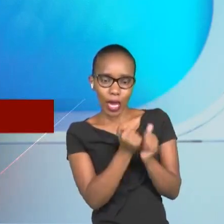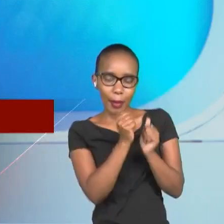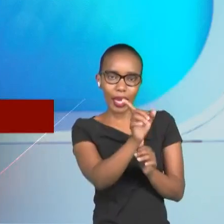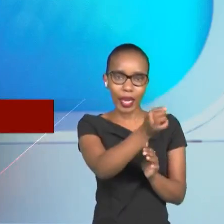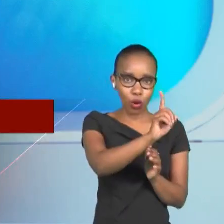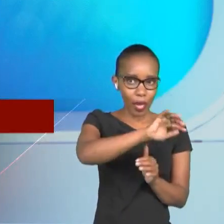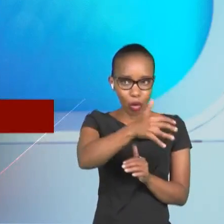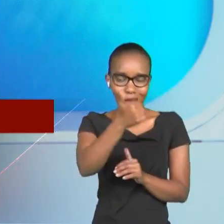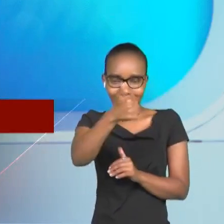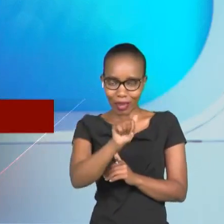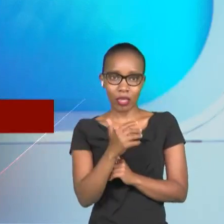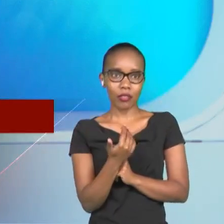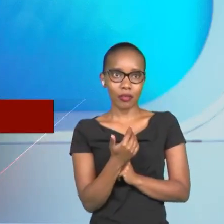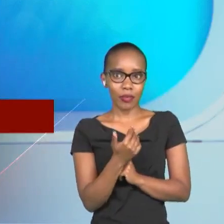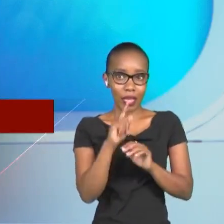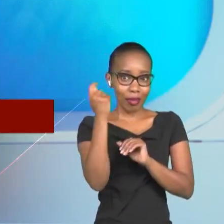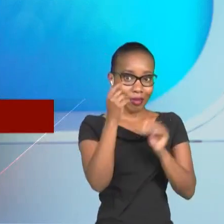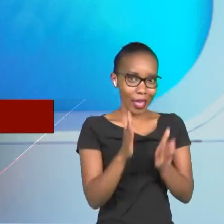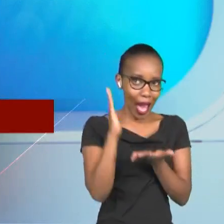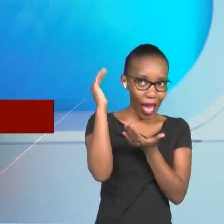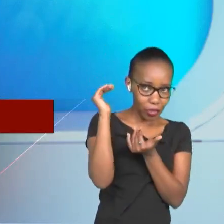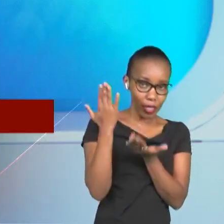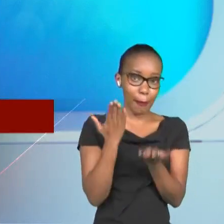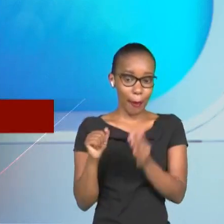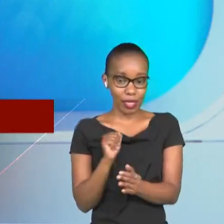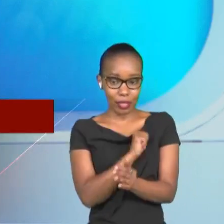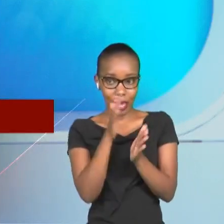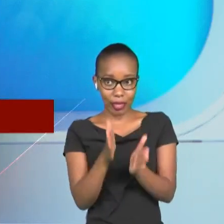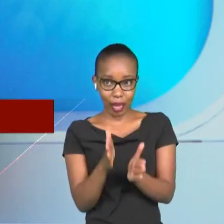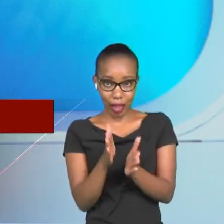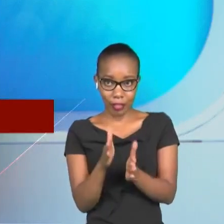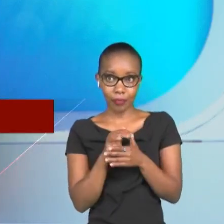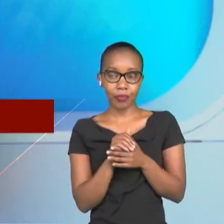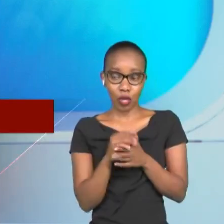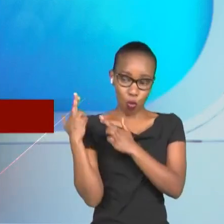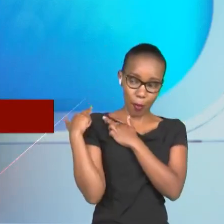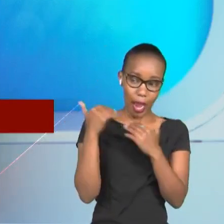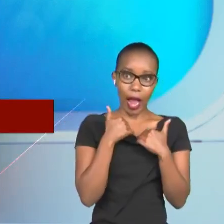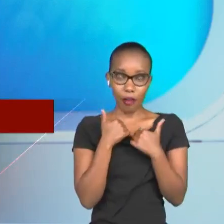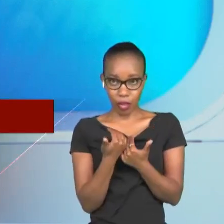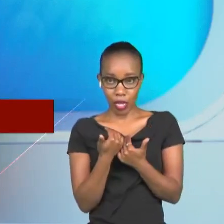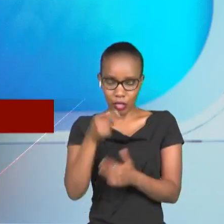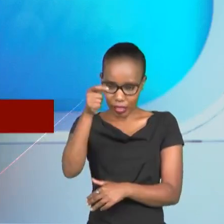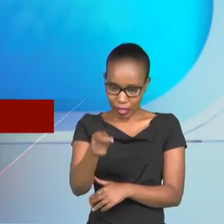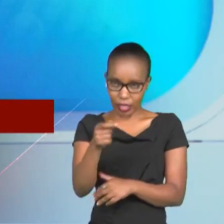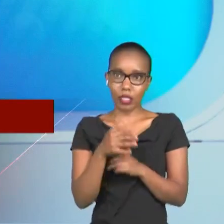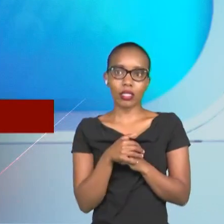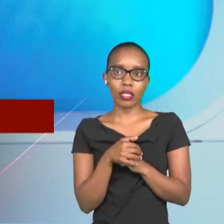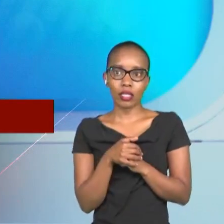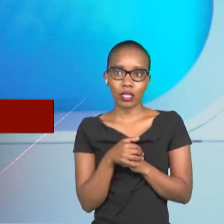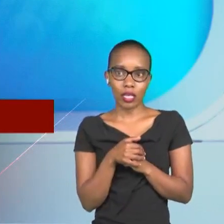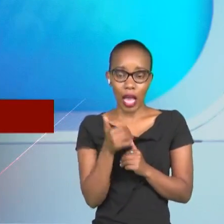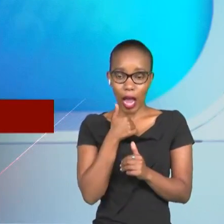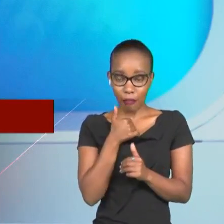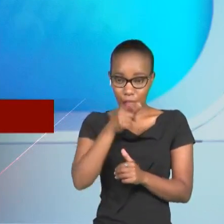Nairobi County, and any reasonable Kenyan would expect that the senators would uphold their duty and be able to rule in favor of, I mean, come up